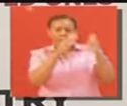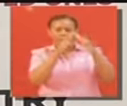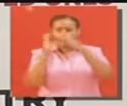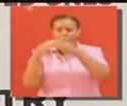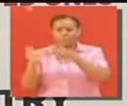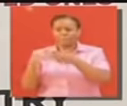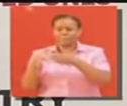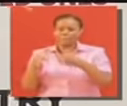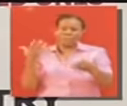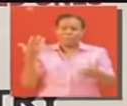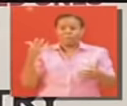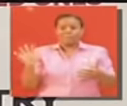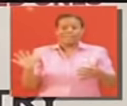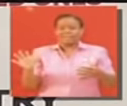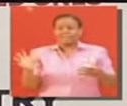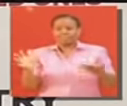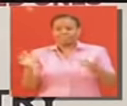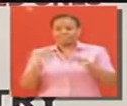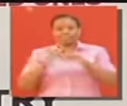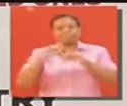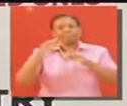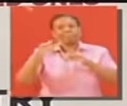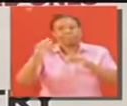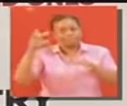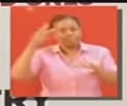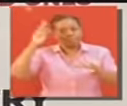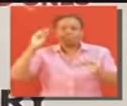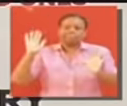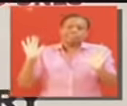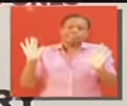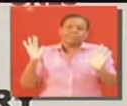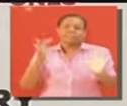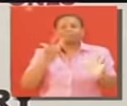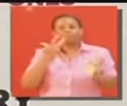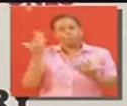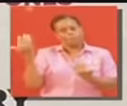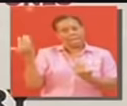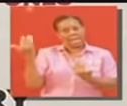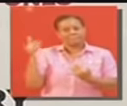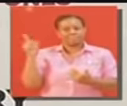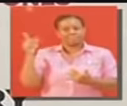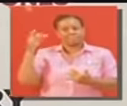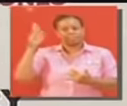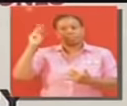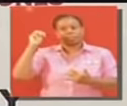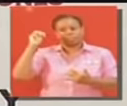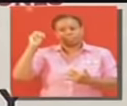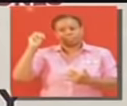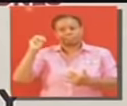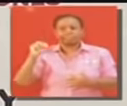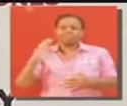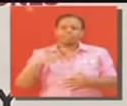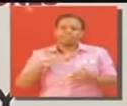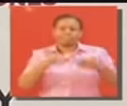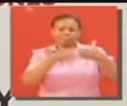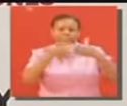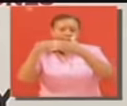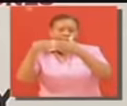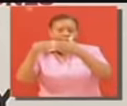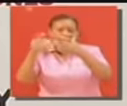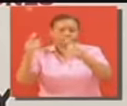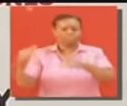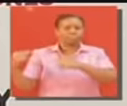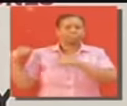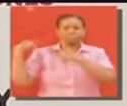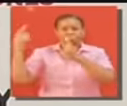make, but let me say he has guided this country brilliantly in making the decisions that have to be made to save